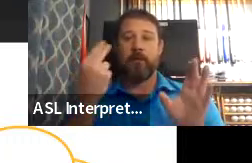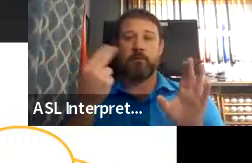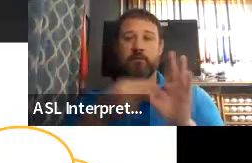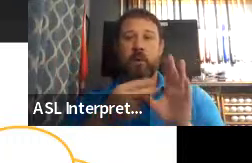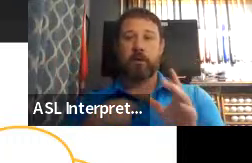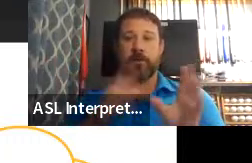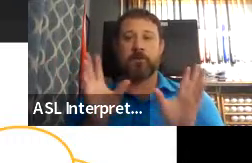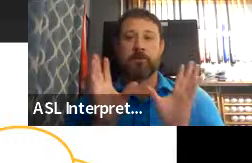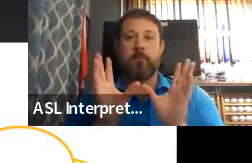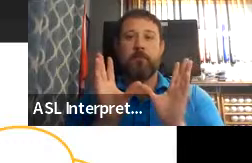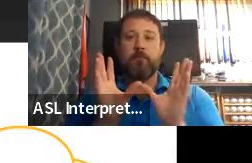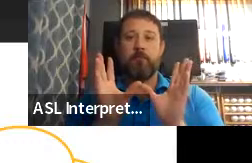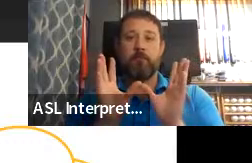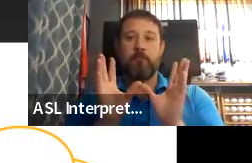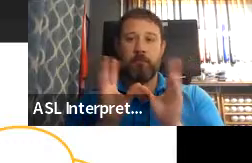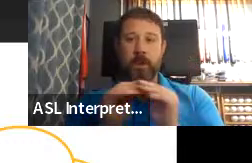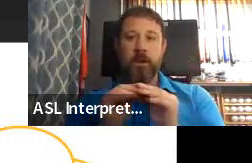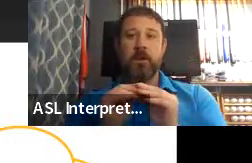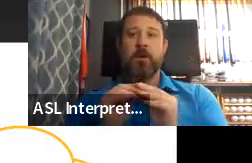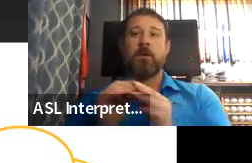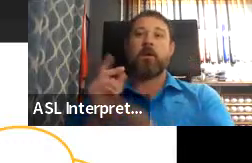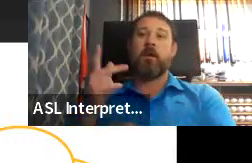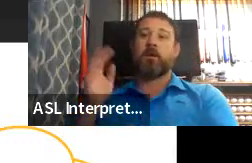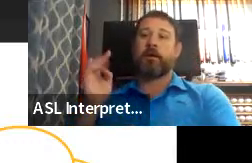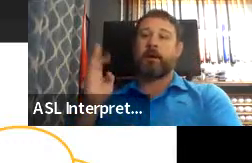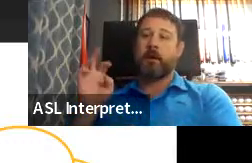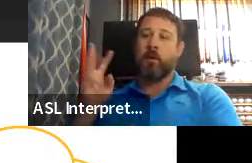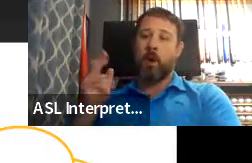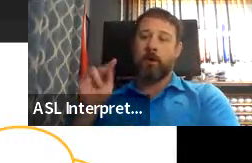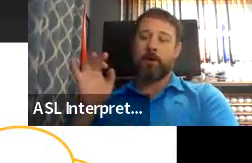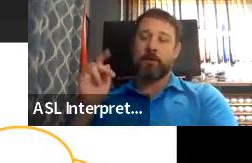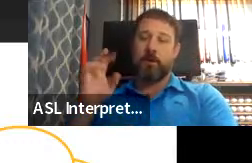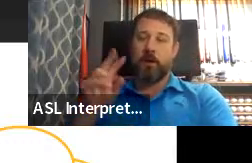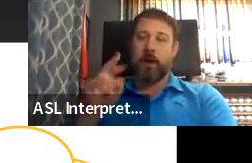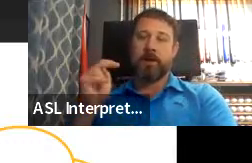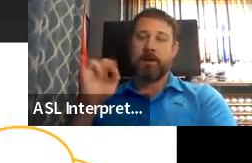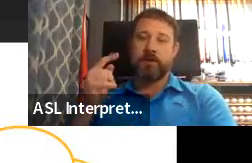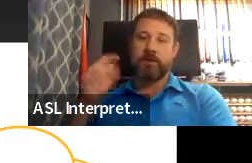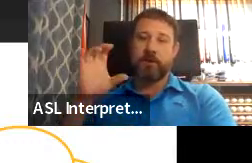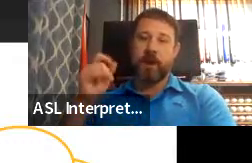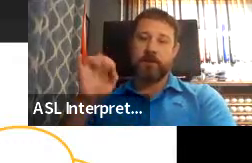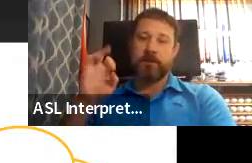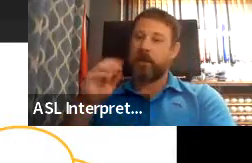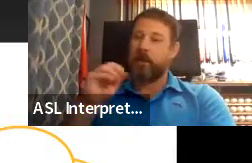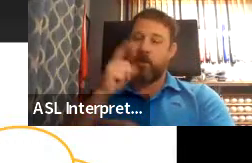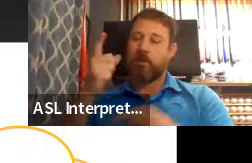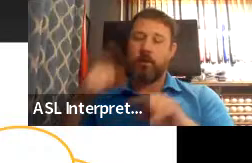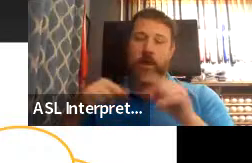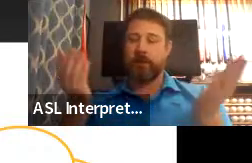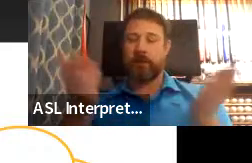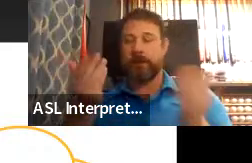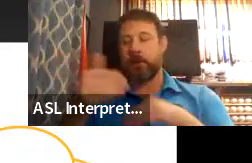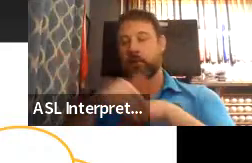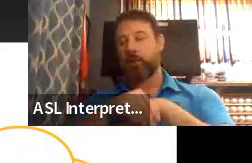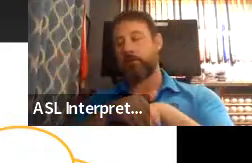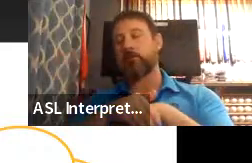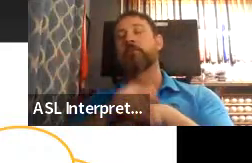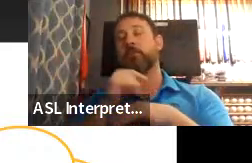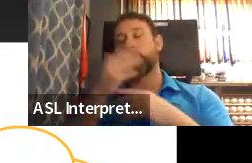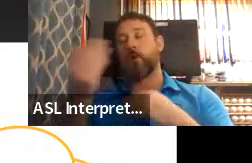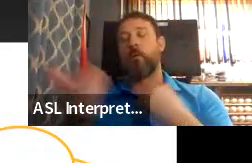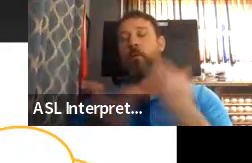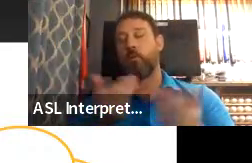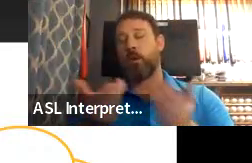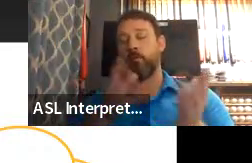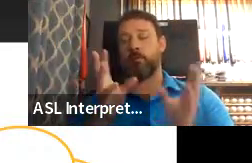meeting on behalf of Kimmy Watkins-Tart and Nestor Castillo, who can't be with us tonight. I want to welcome you to this meeting of the